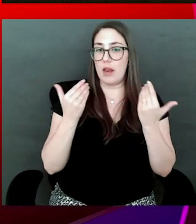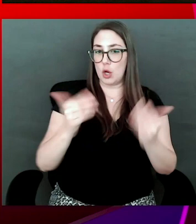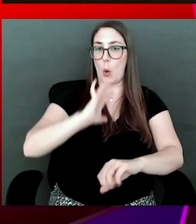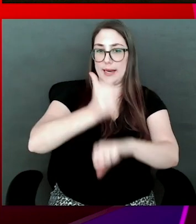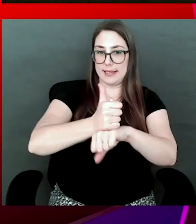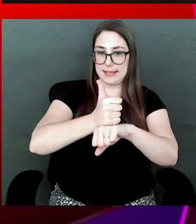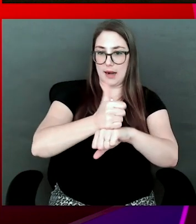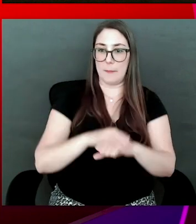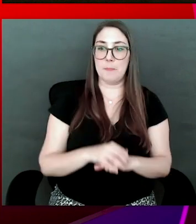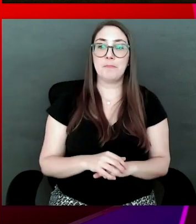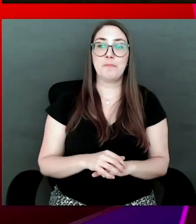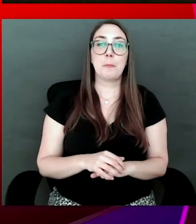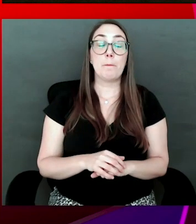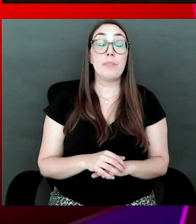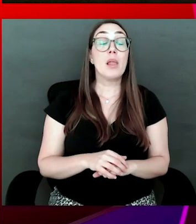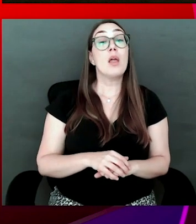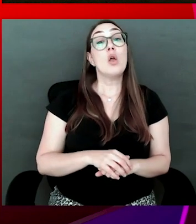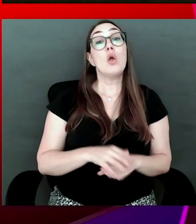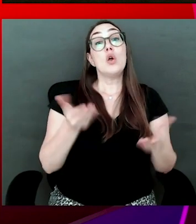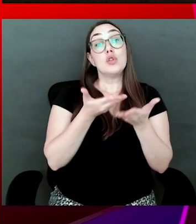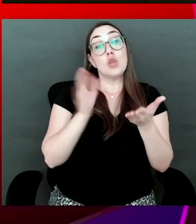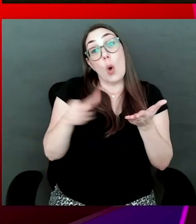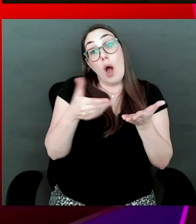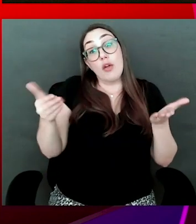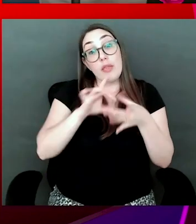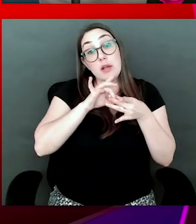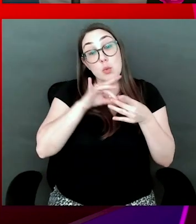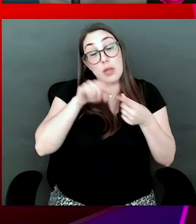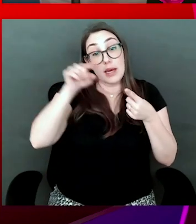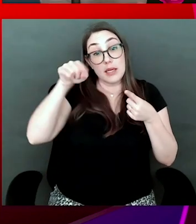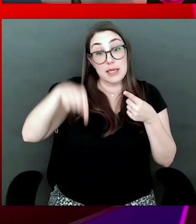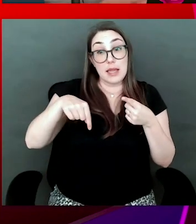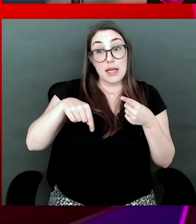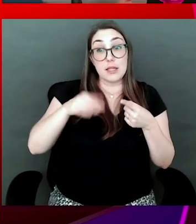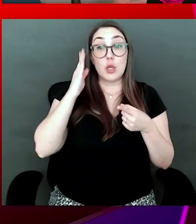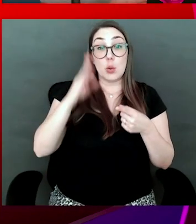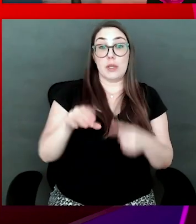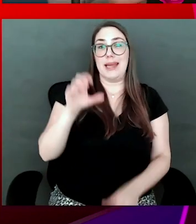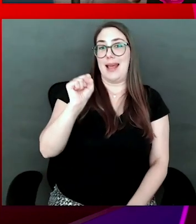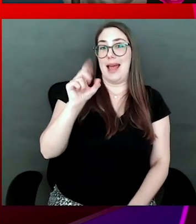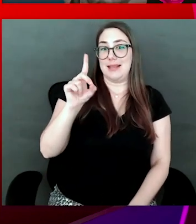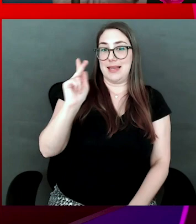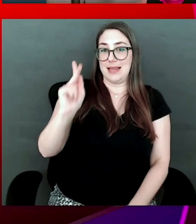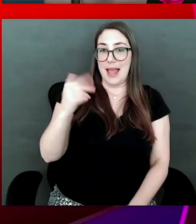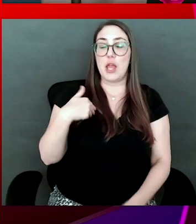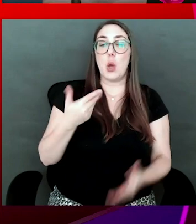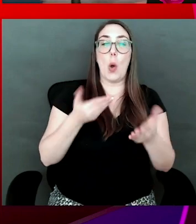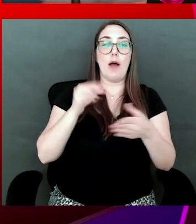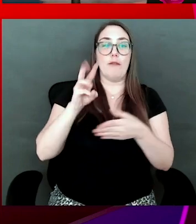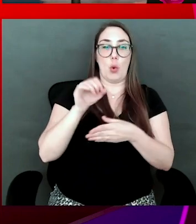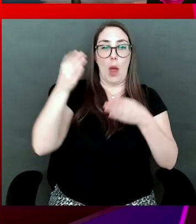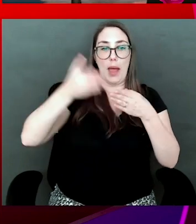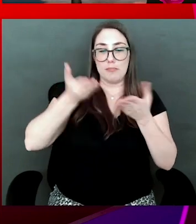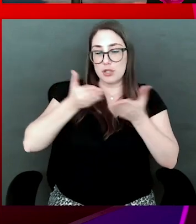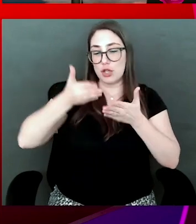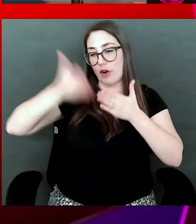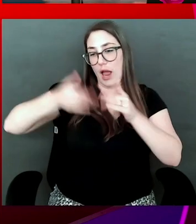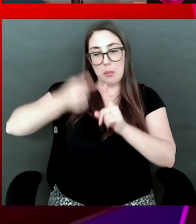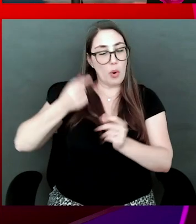the other things related to the SDK, you need to call something called init SDK. So you have the WebSocket endpoint, all that configuration that I just set